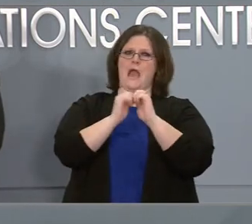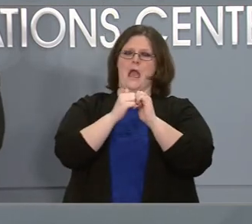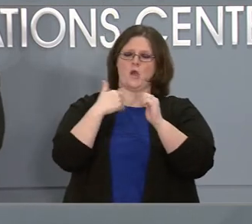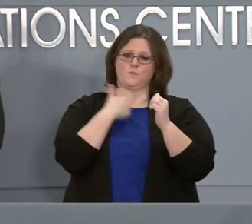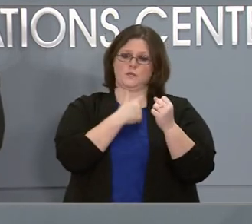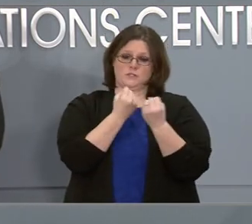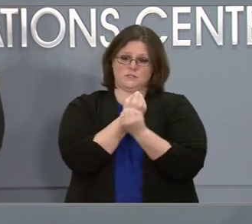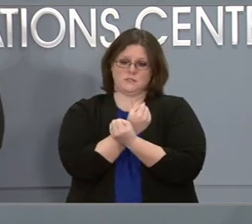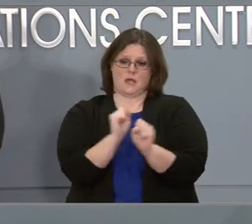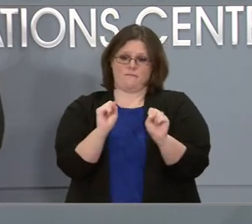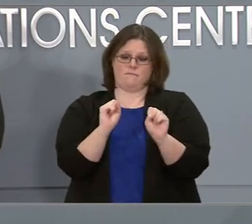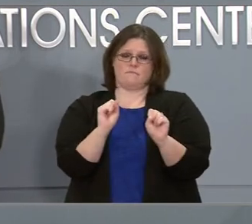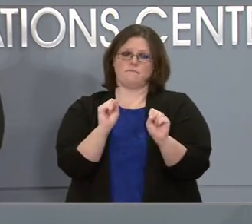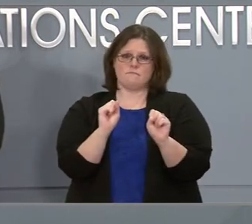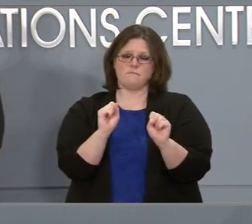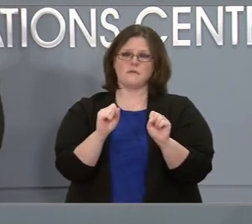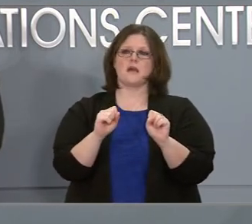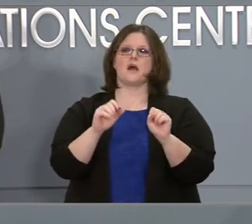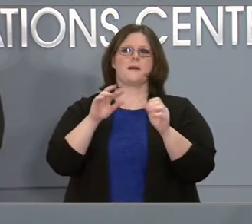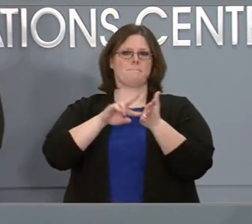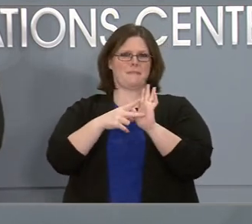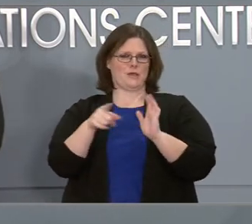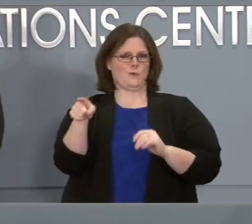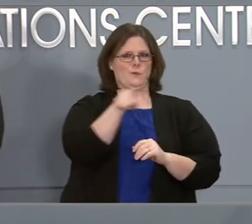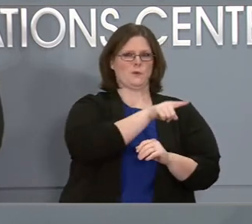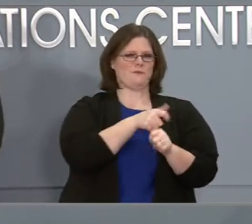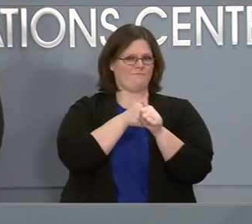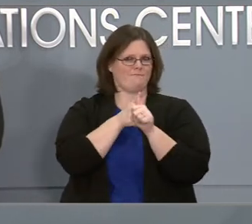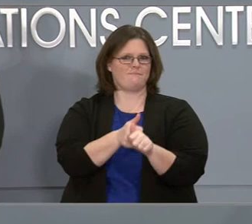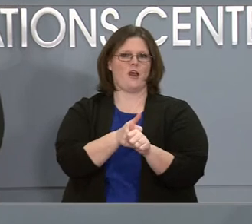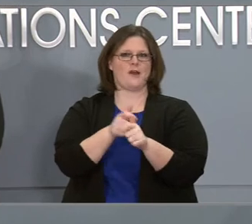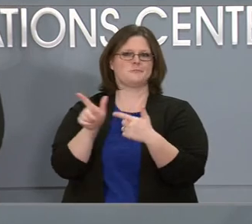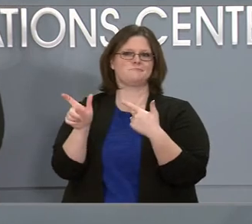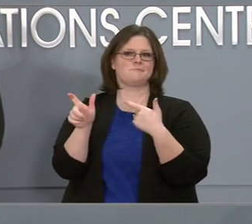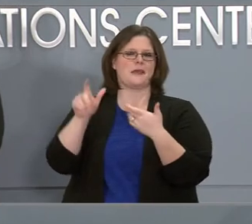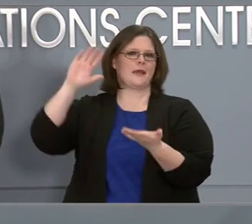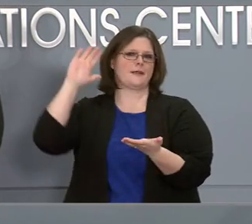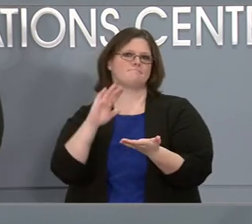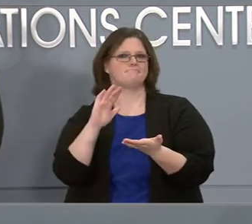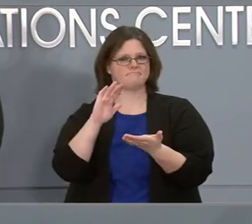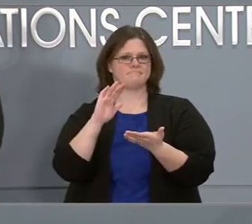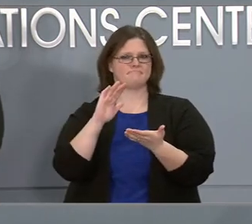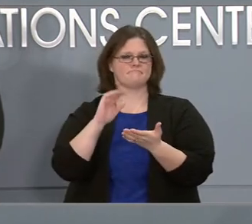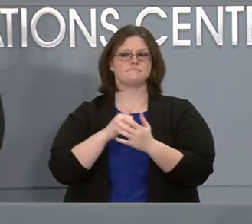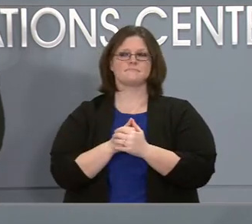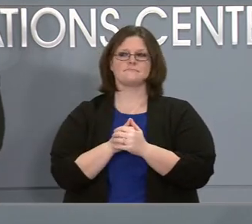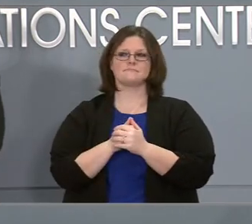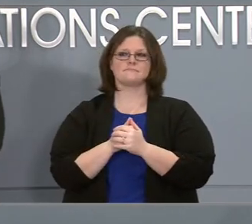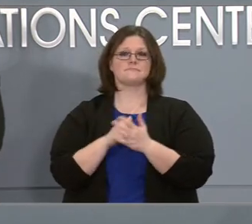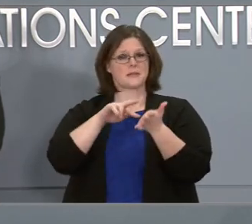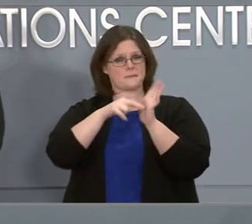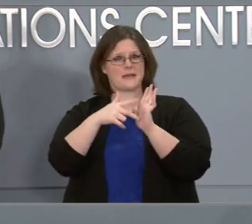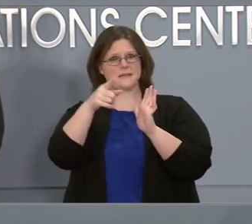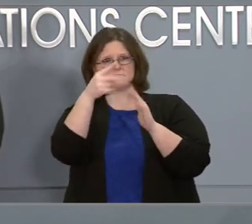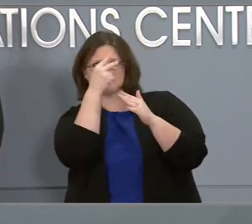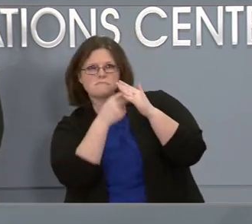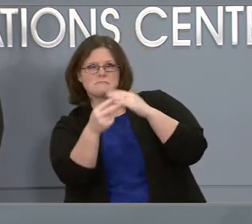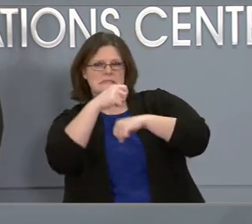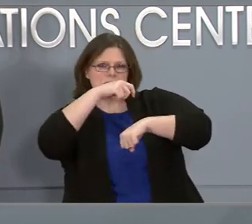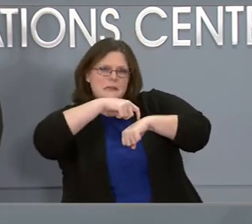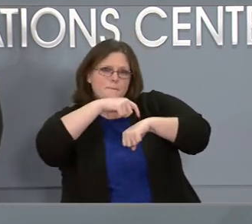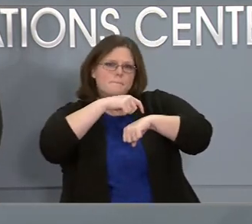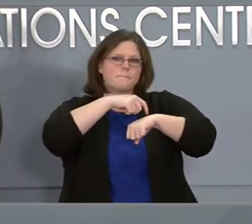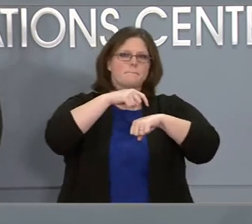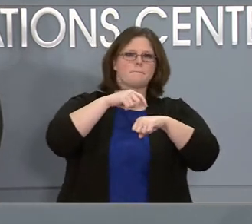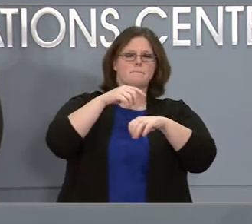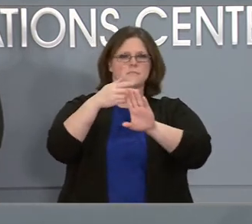safely to your destination will rely heavily on a commitment to drastically reducing your speed. So plan ahead, give yourself plenty